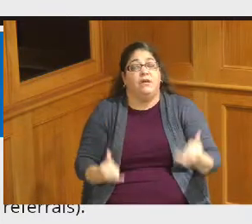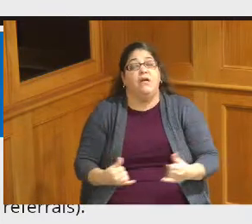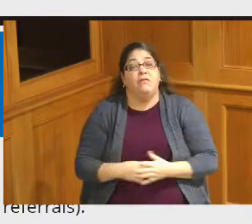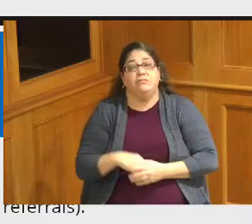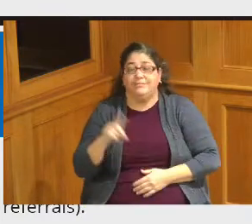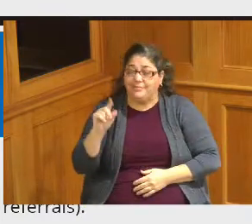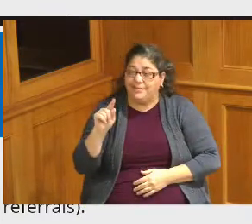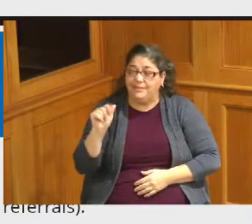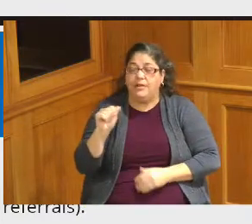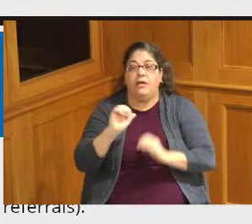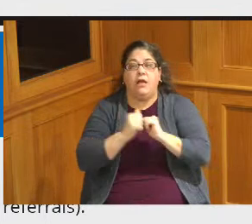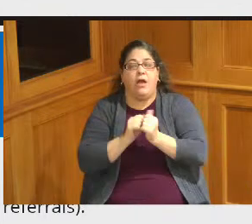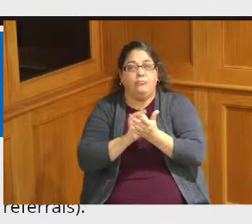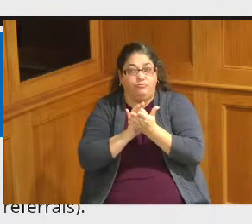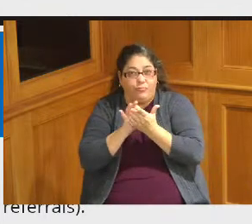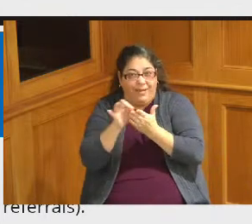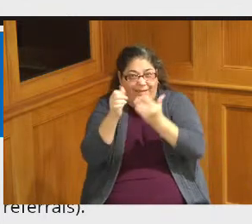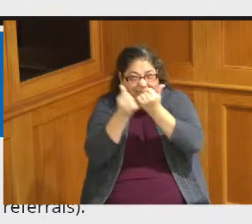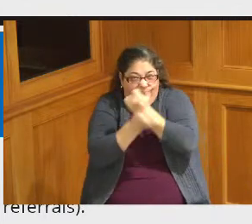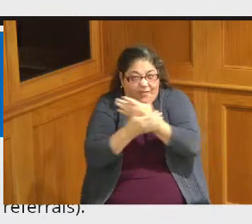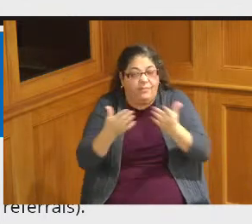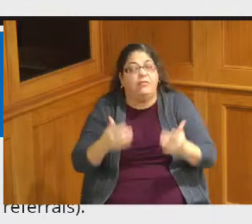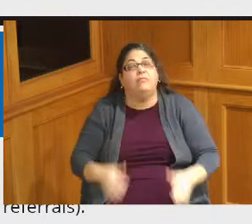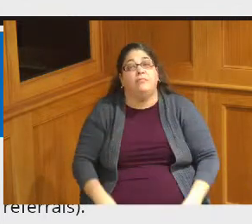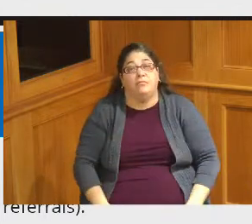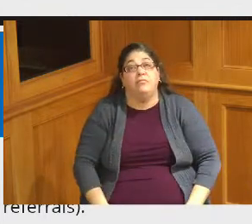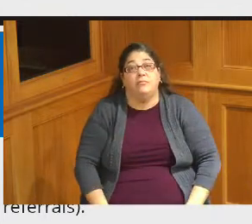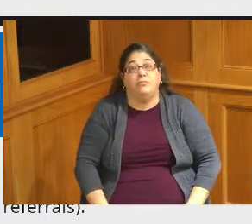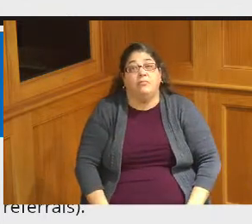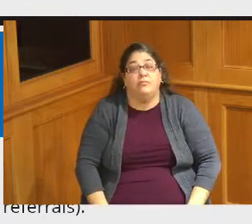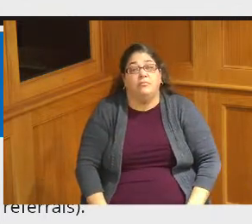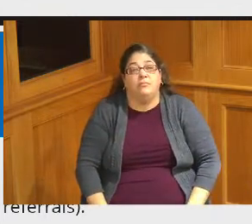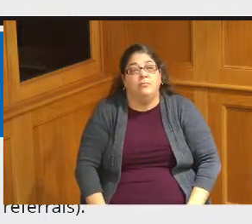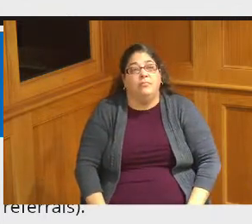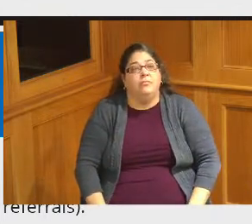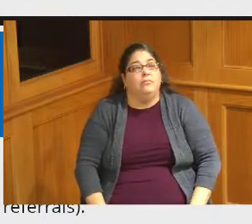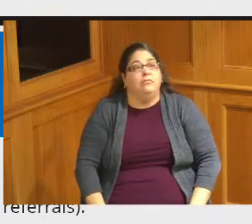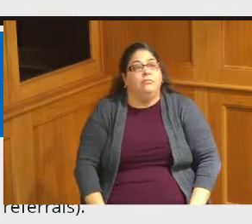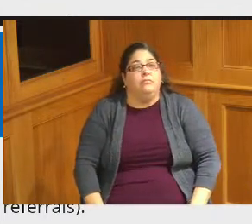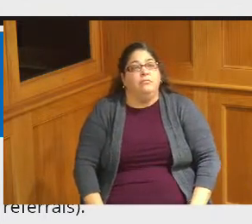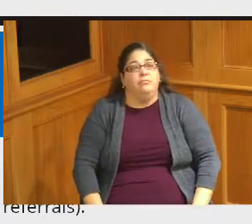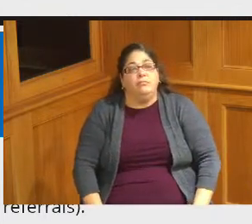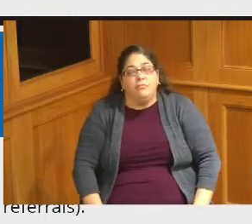we're tracking everything that we do, and that we're